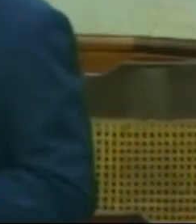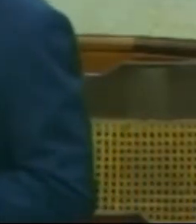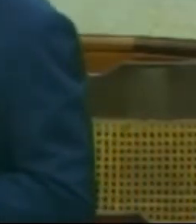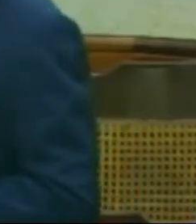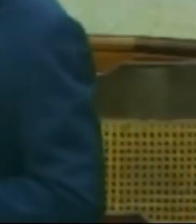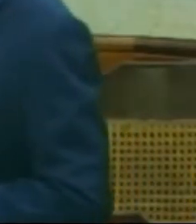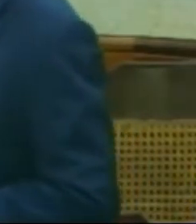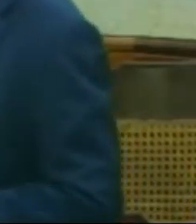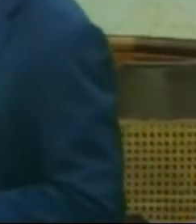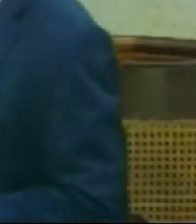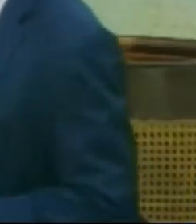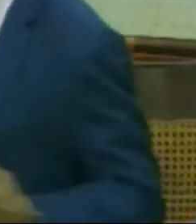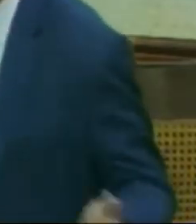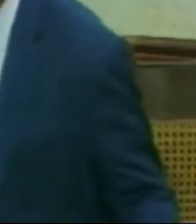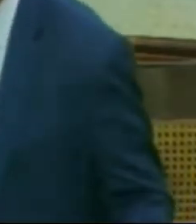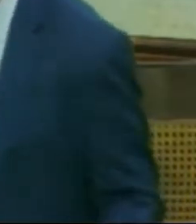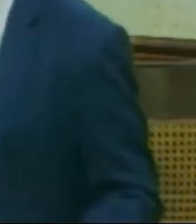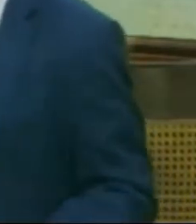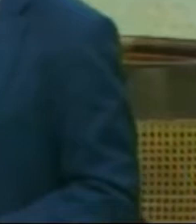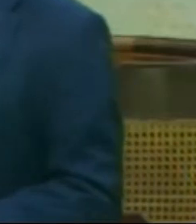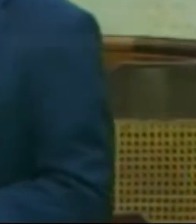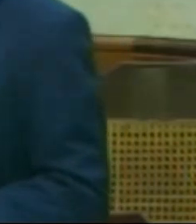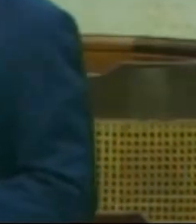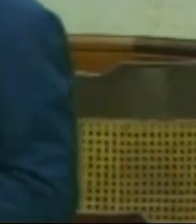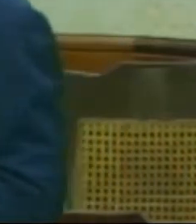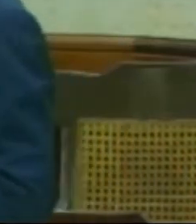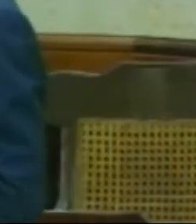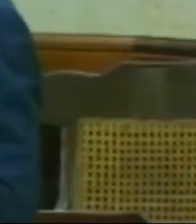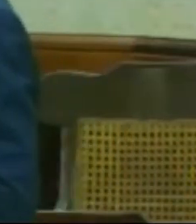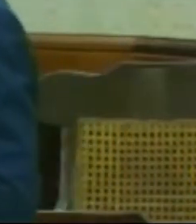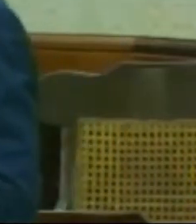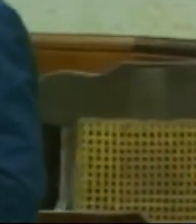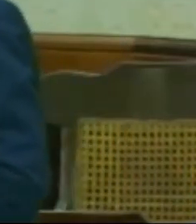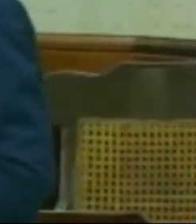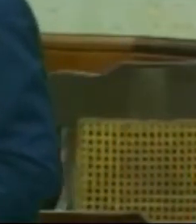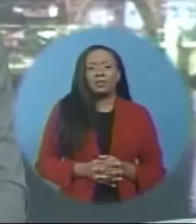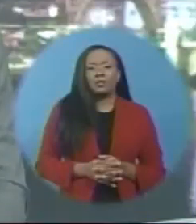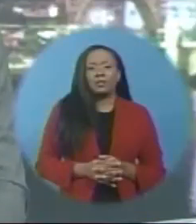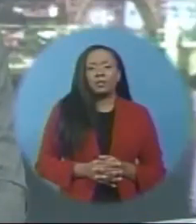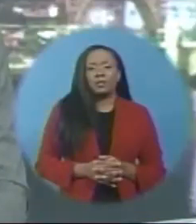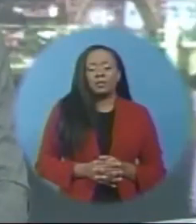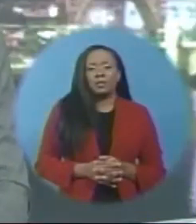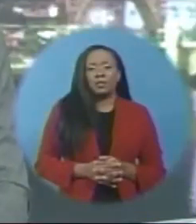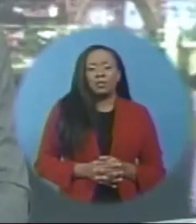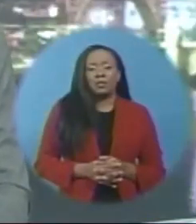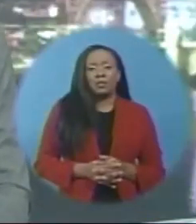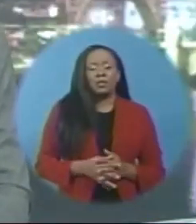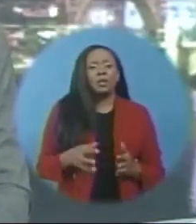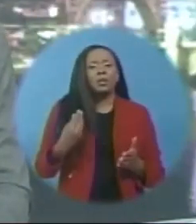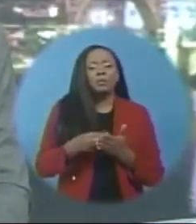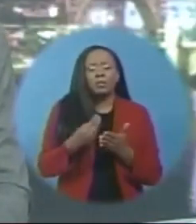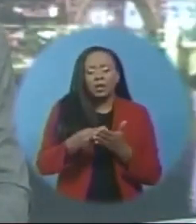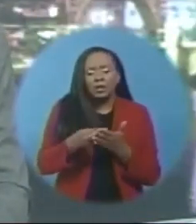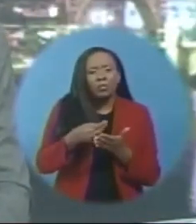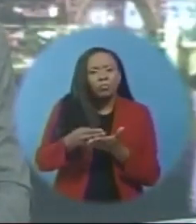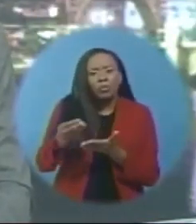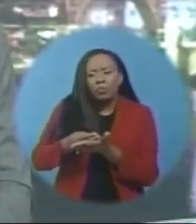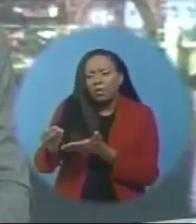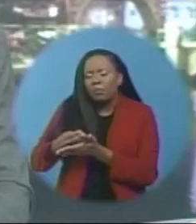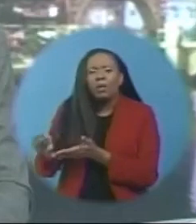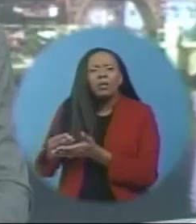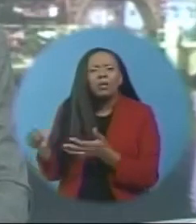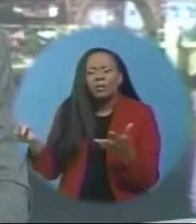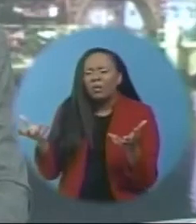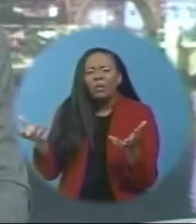of our community who would again argue that this is an excessive charge. Where has the money gone? That's